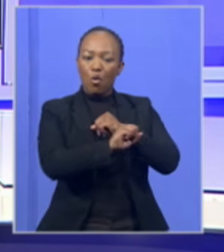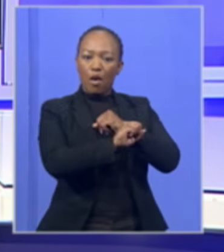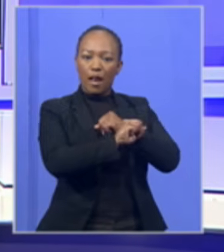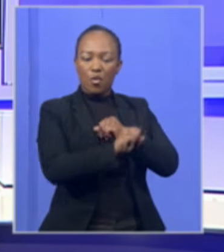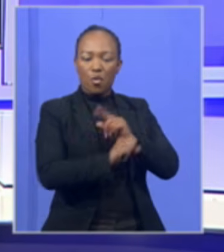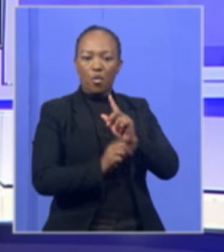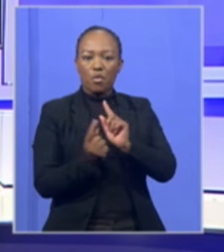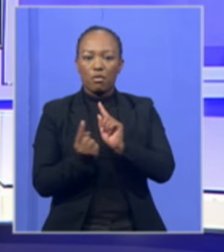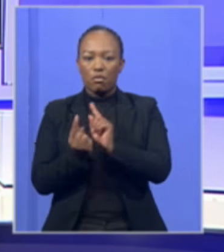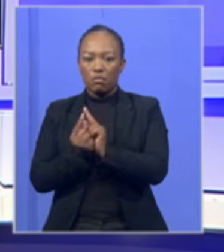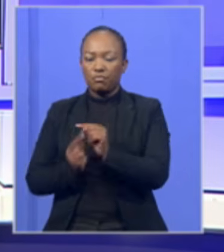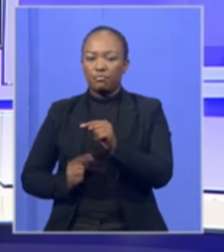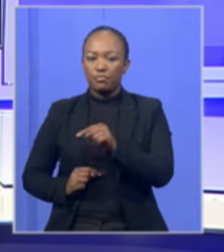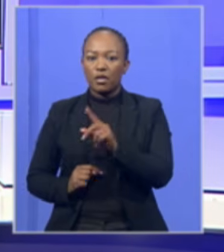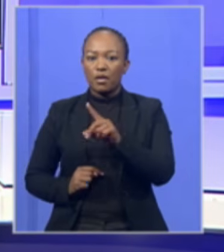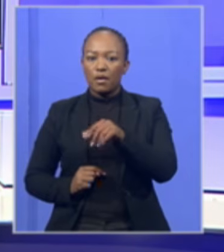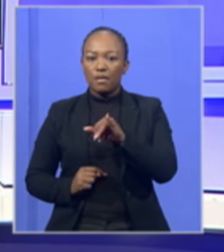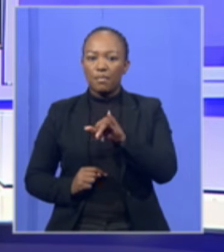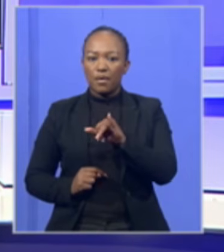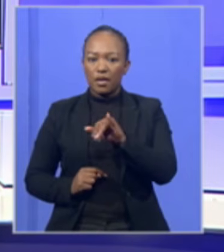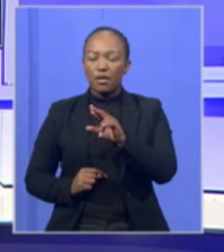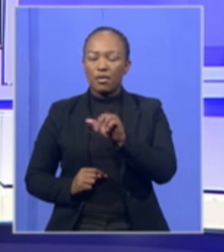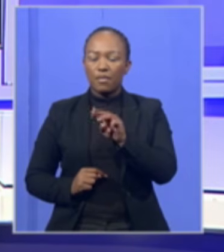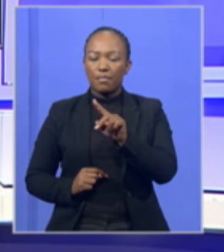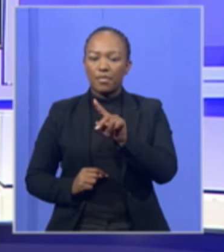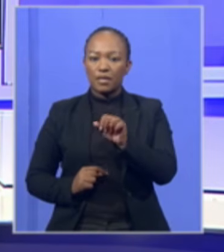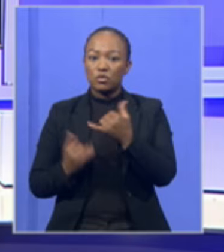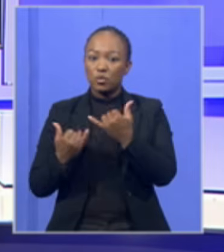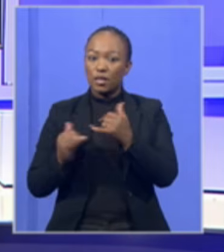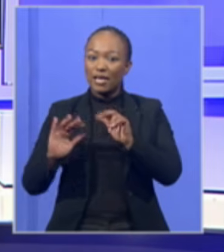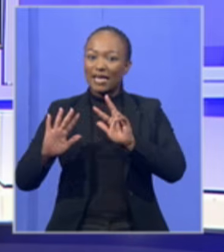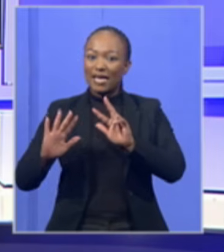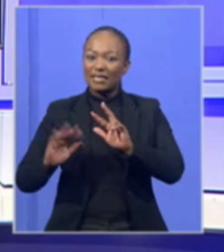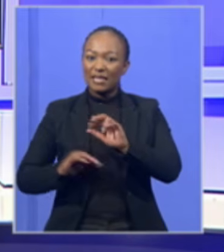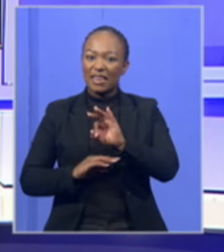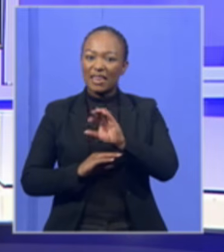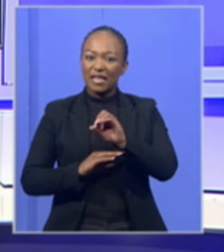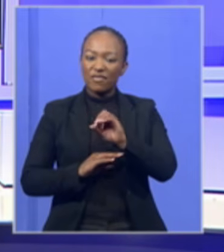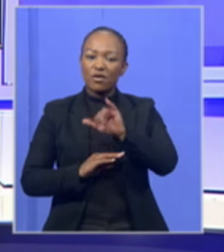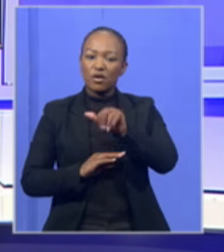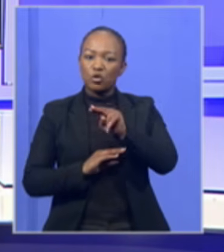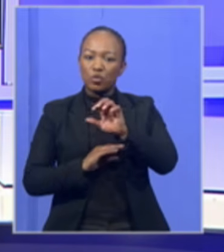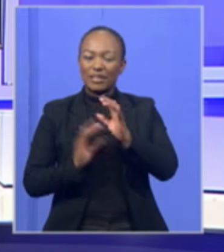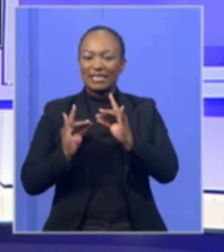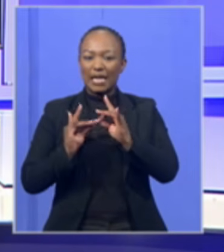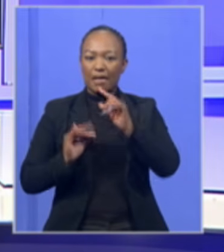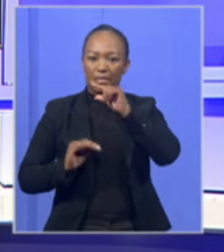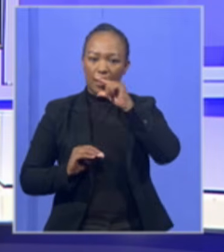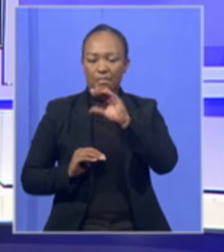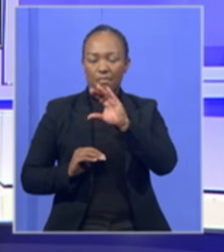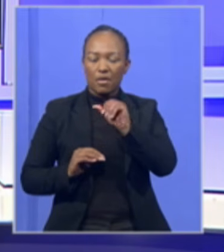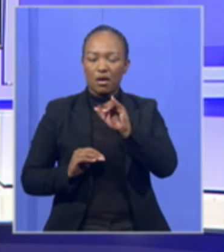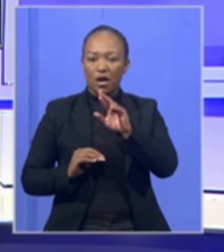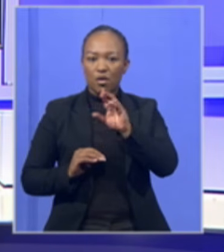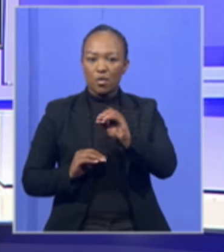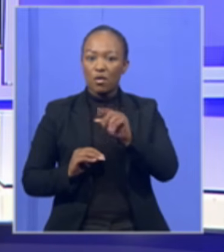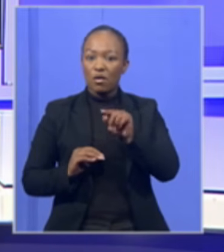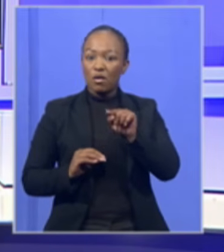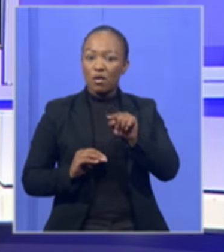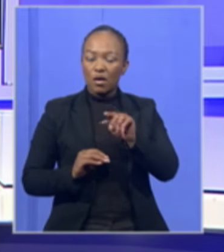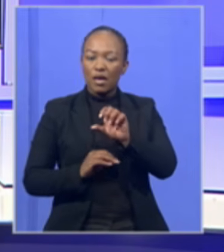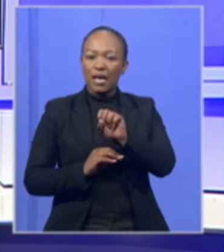go nkgisana magwafa le Pyramids ka ura borobedi segong jono kwa 30th June Stadium kwa Cairo. Kanala eno